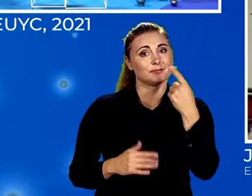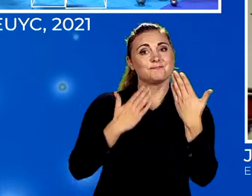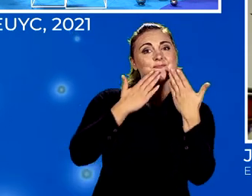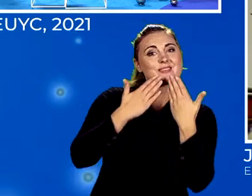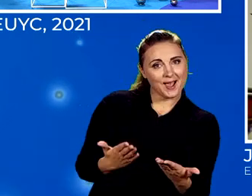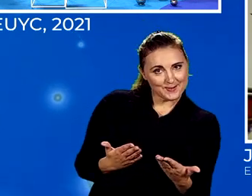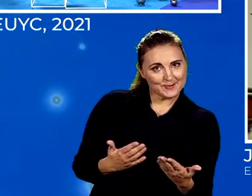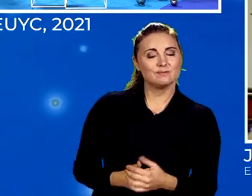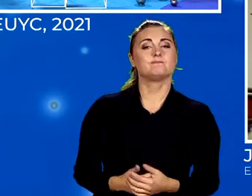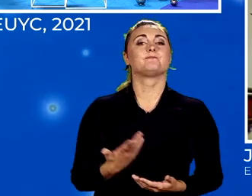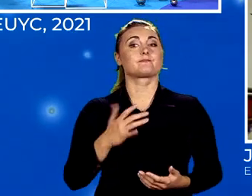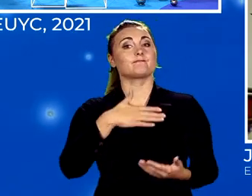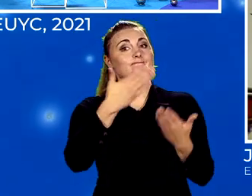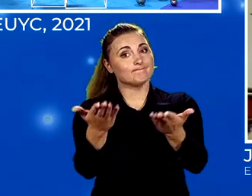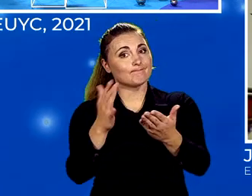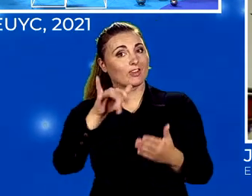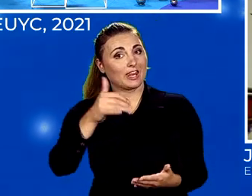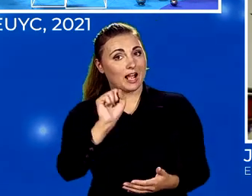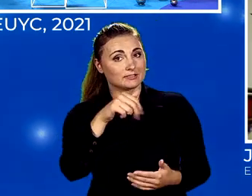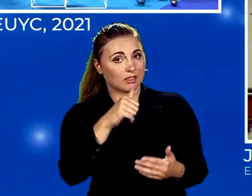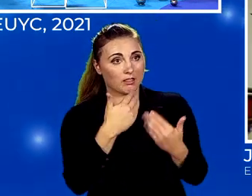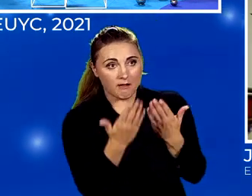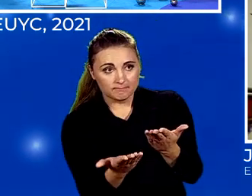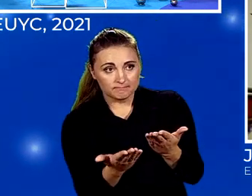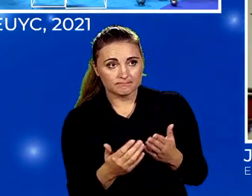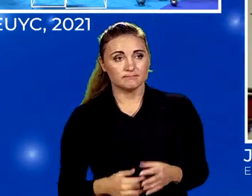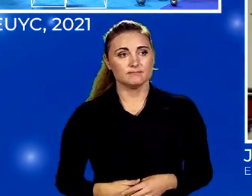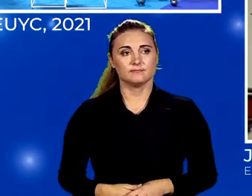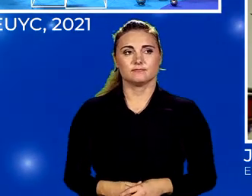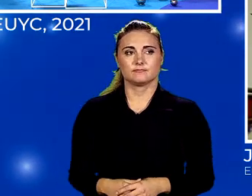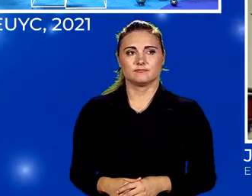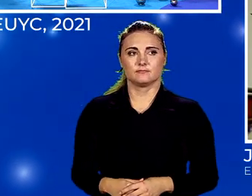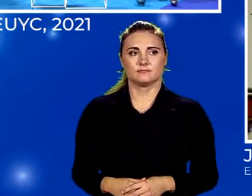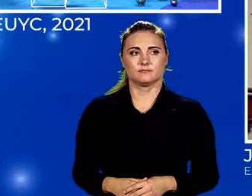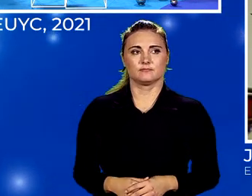Thanks about youth work. I have a very concrete example. We